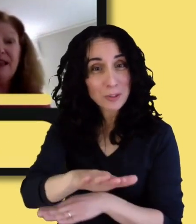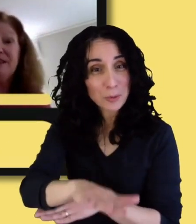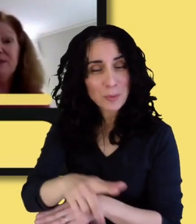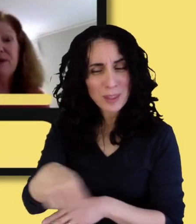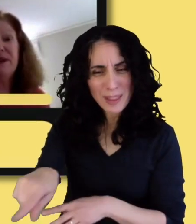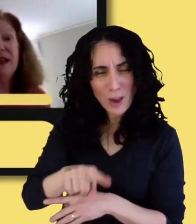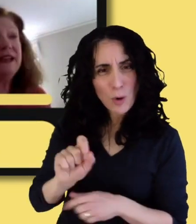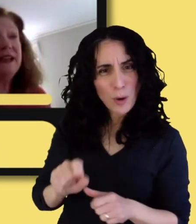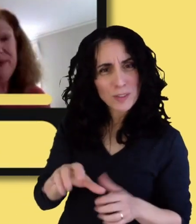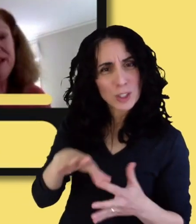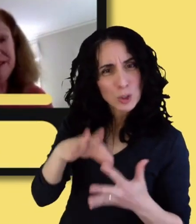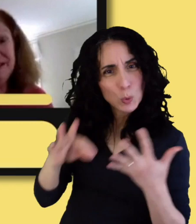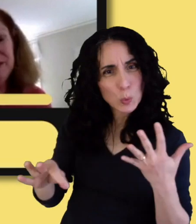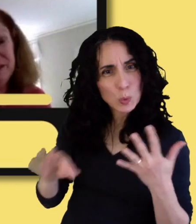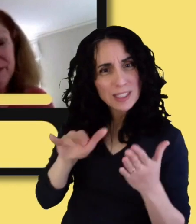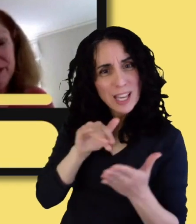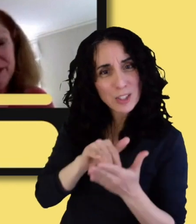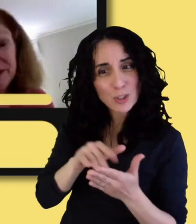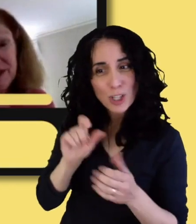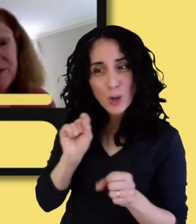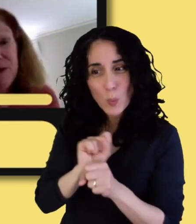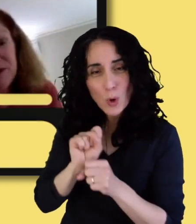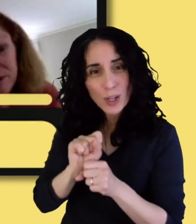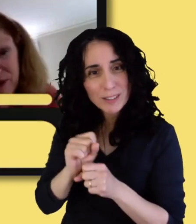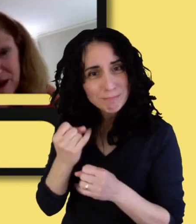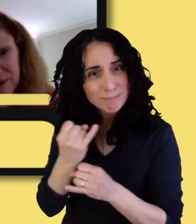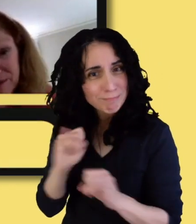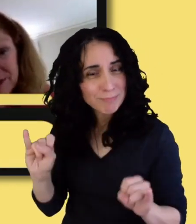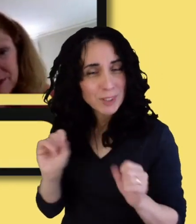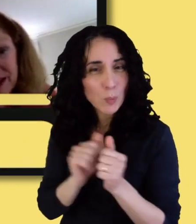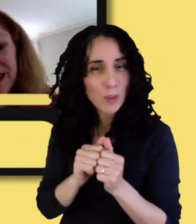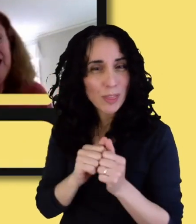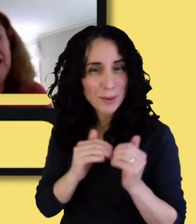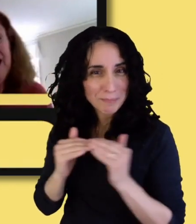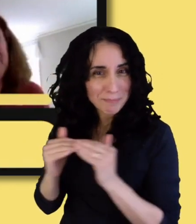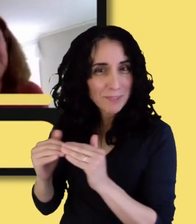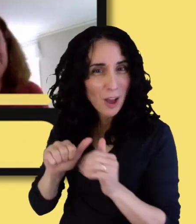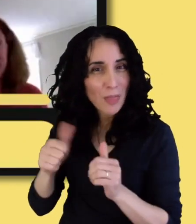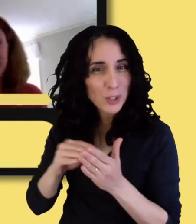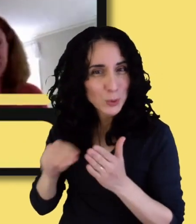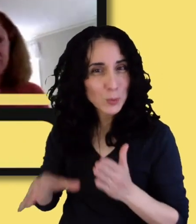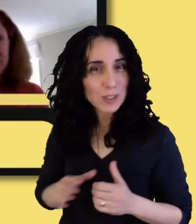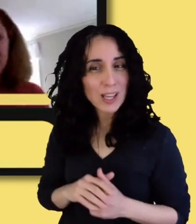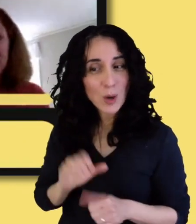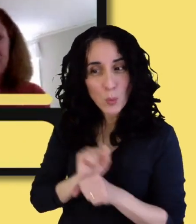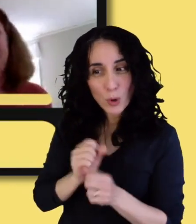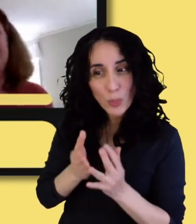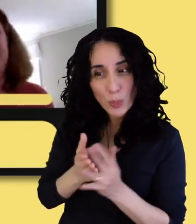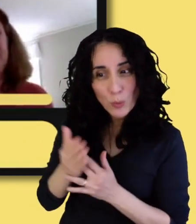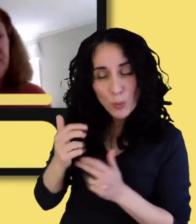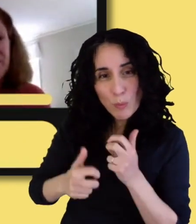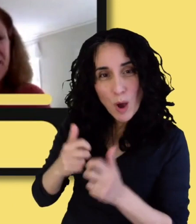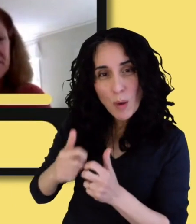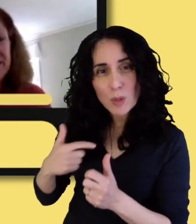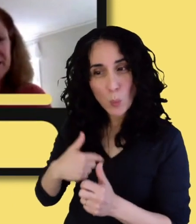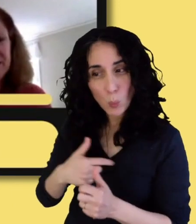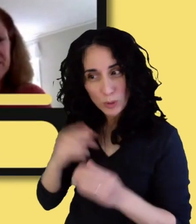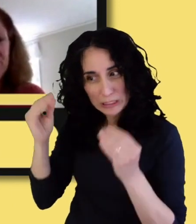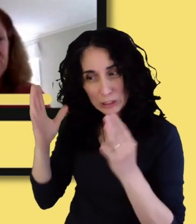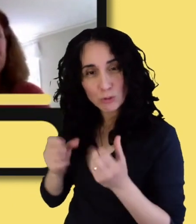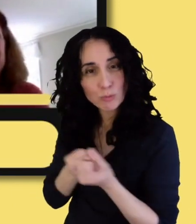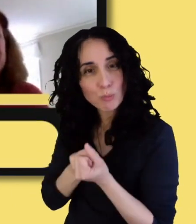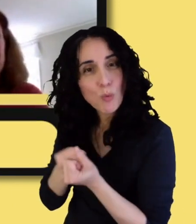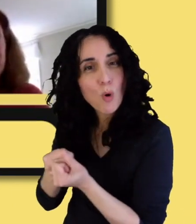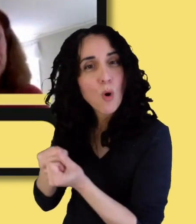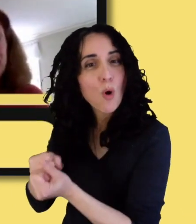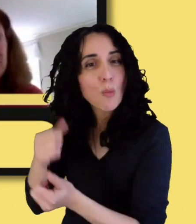center and they get to work independently with their peers and work through problems. And obviously we're there as teachers to help support that process